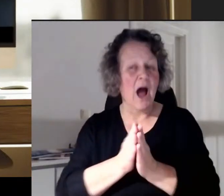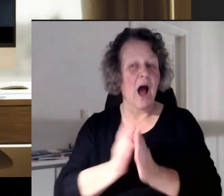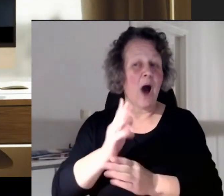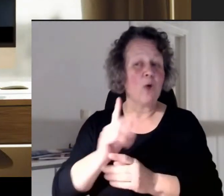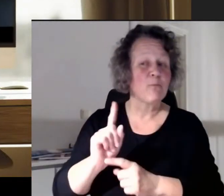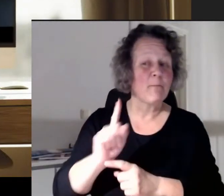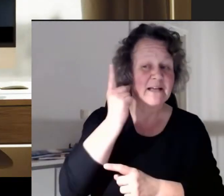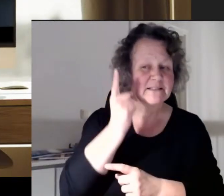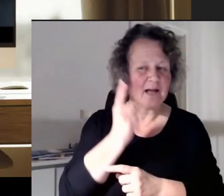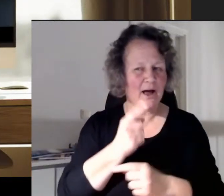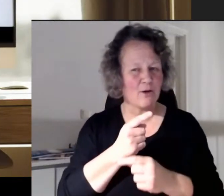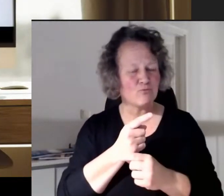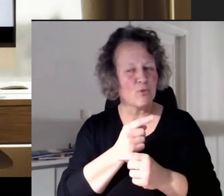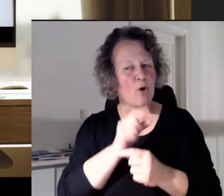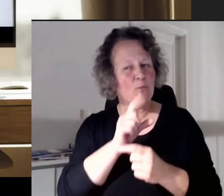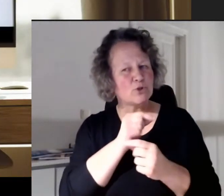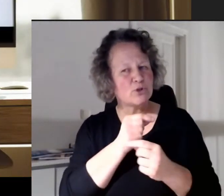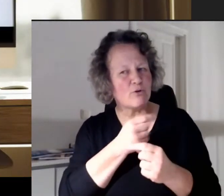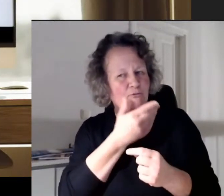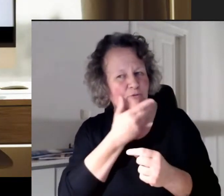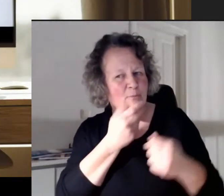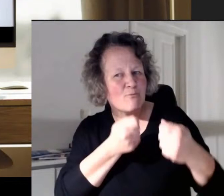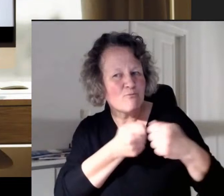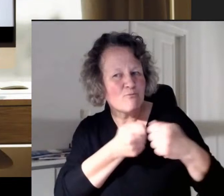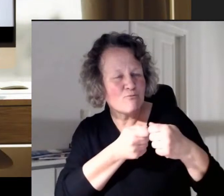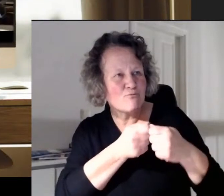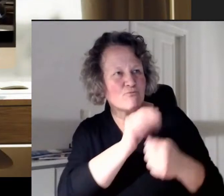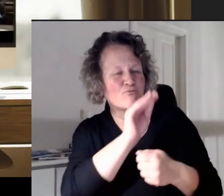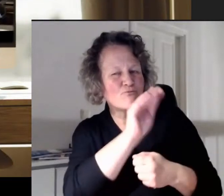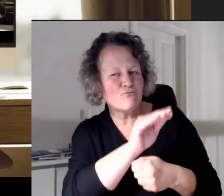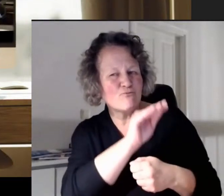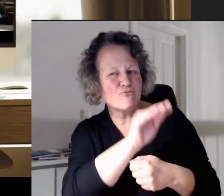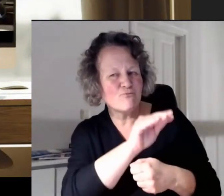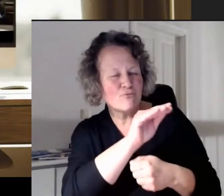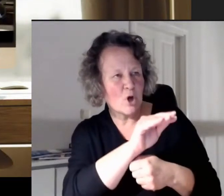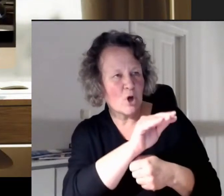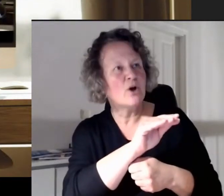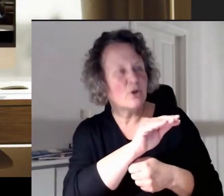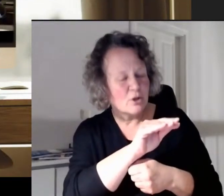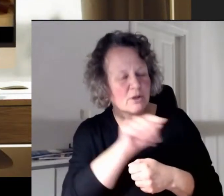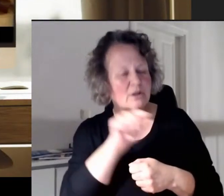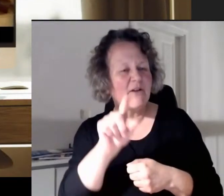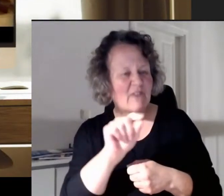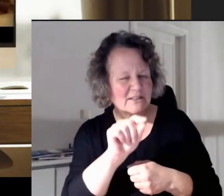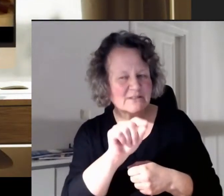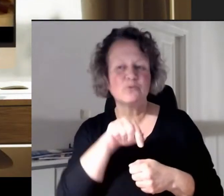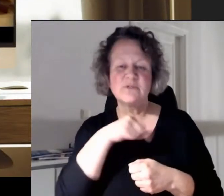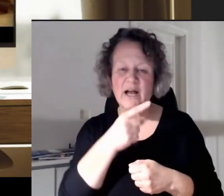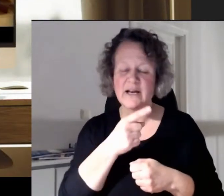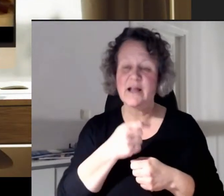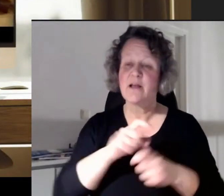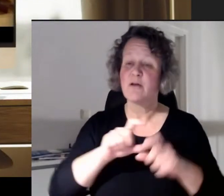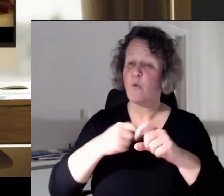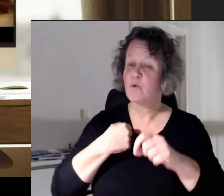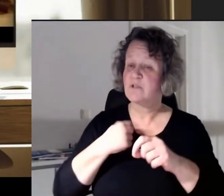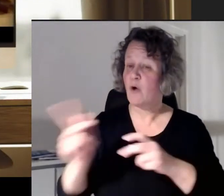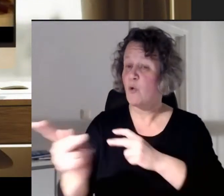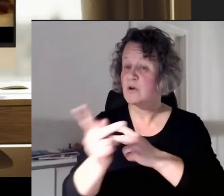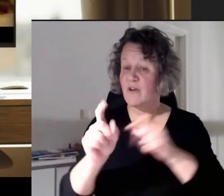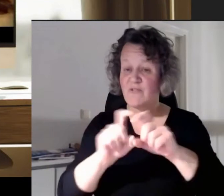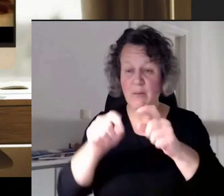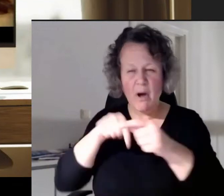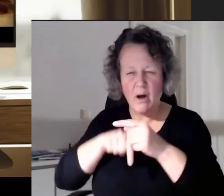become familiar with the caretaker or the janitor, asking him what it is, and he took part in the guide,